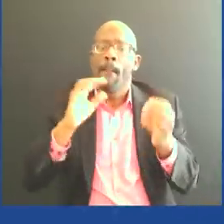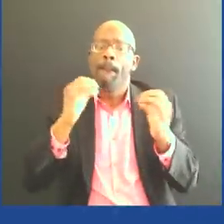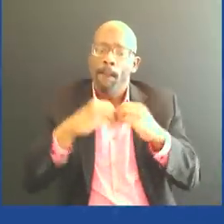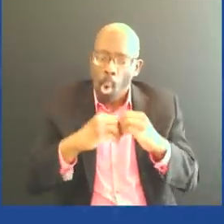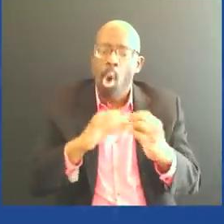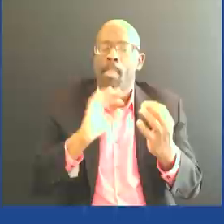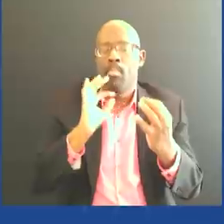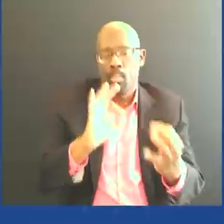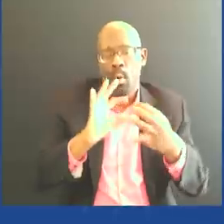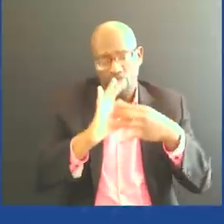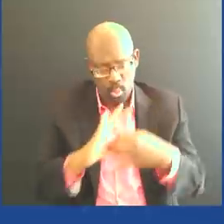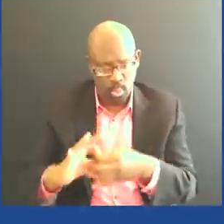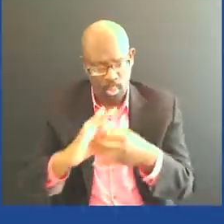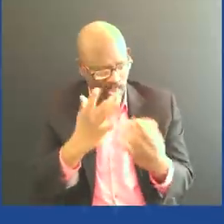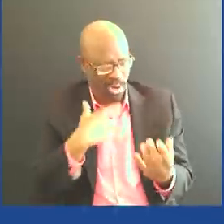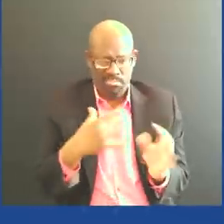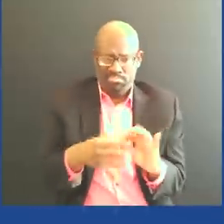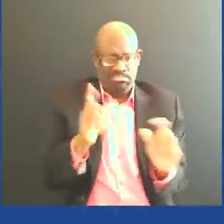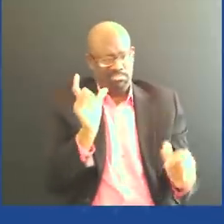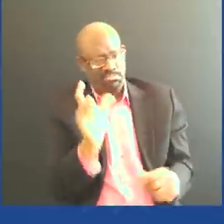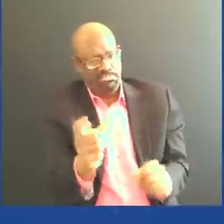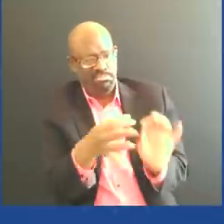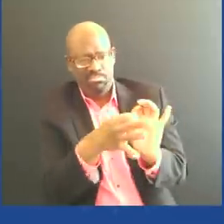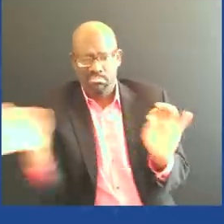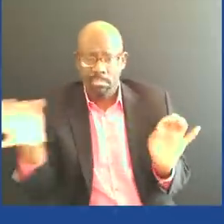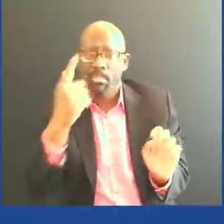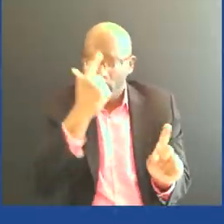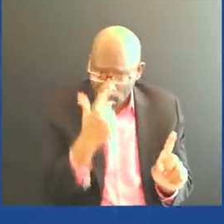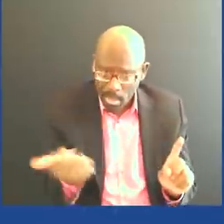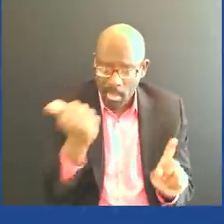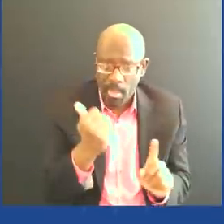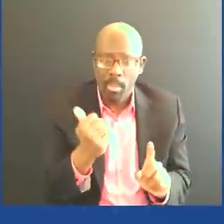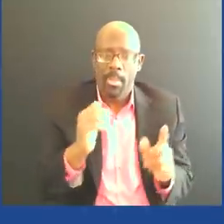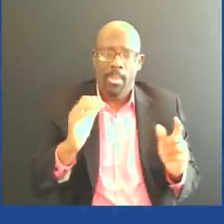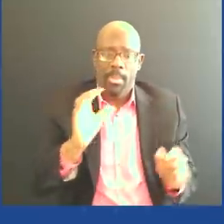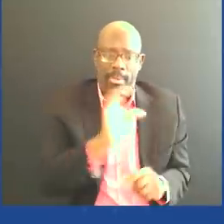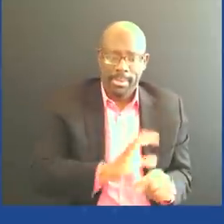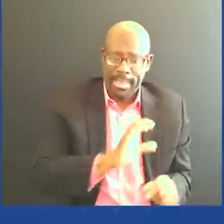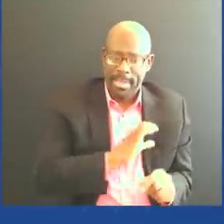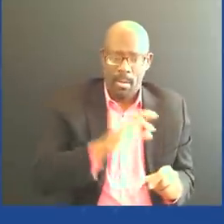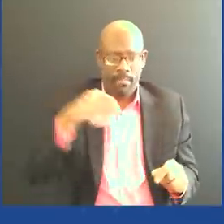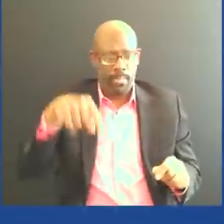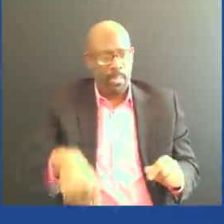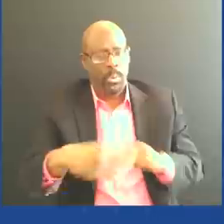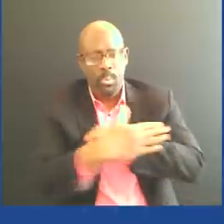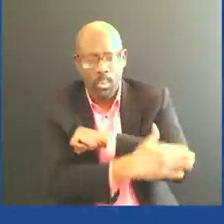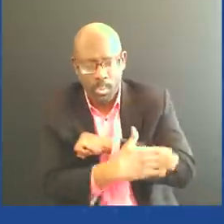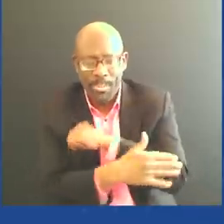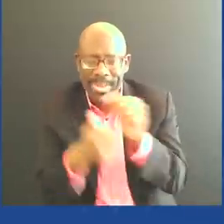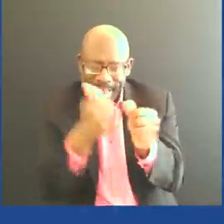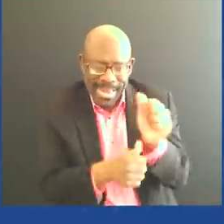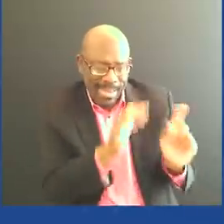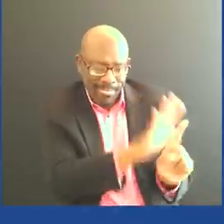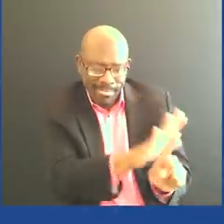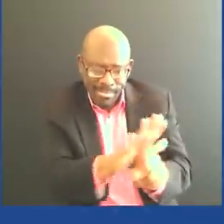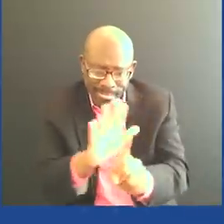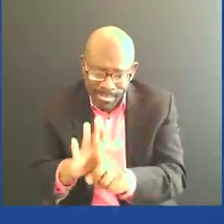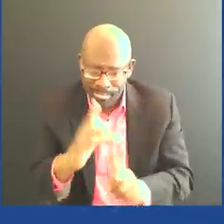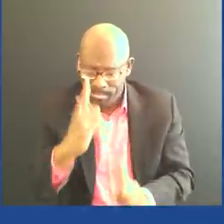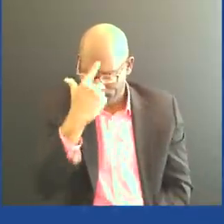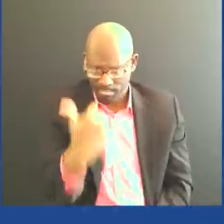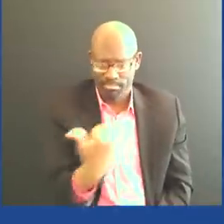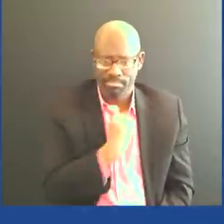a citizen of this great country, it's up to us, each of us, to do our part to ensure that the arc of American history bends